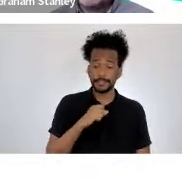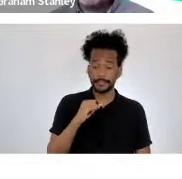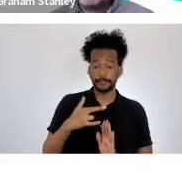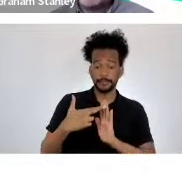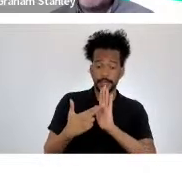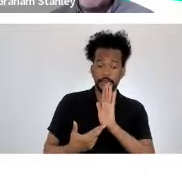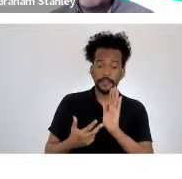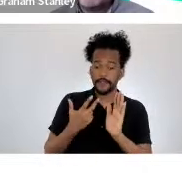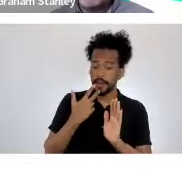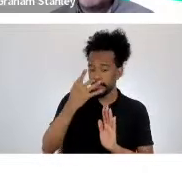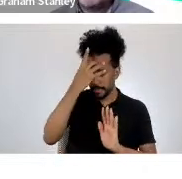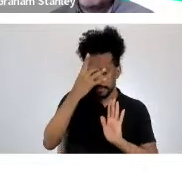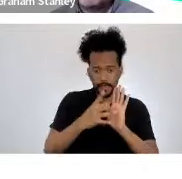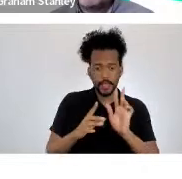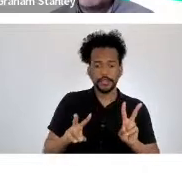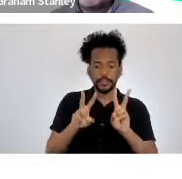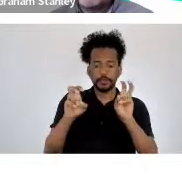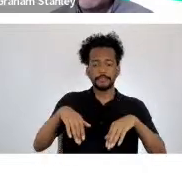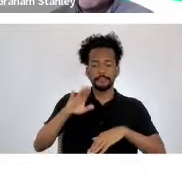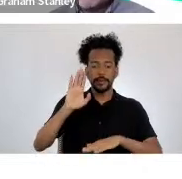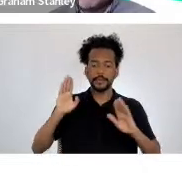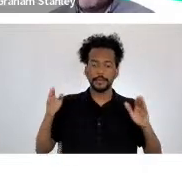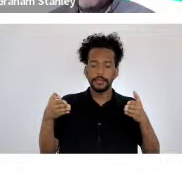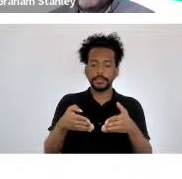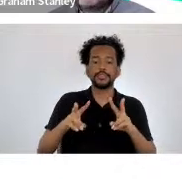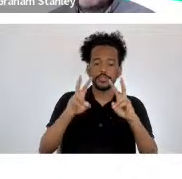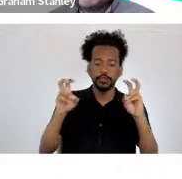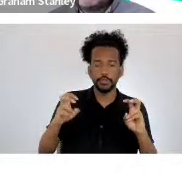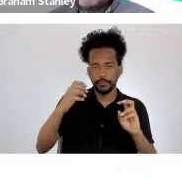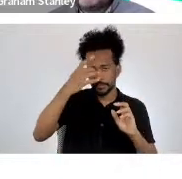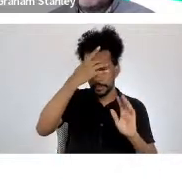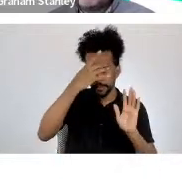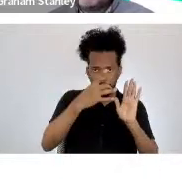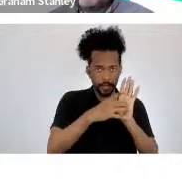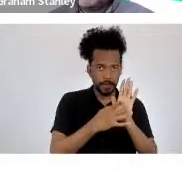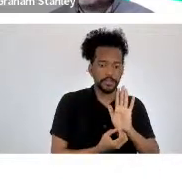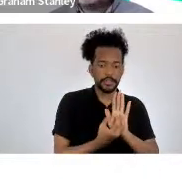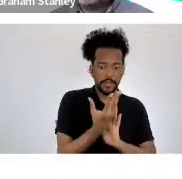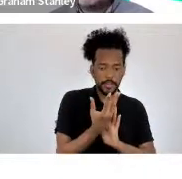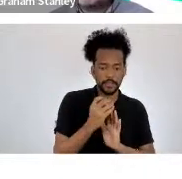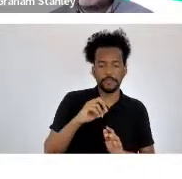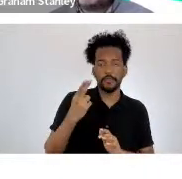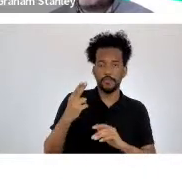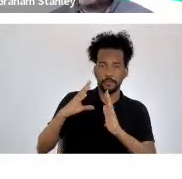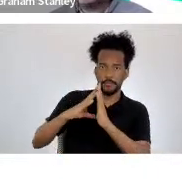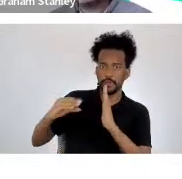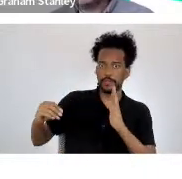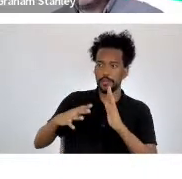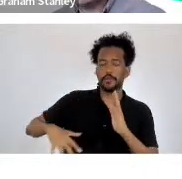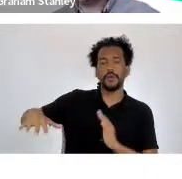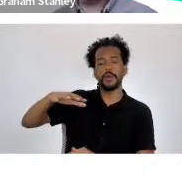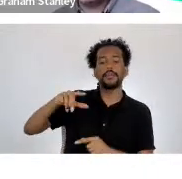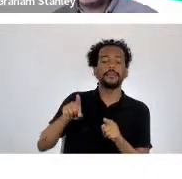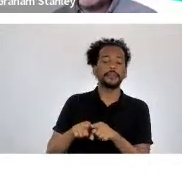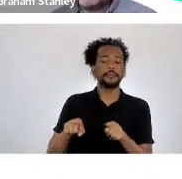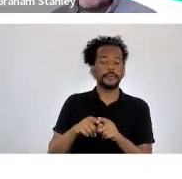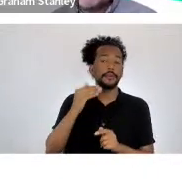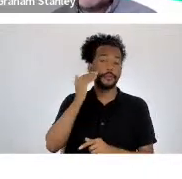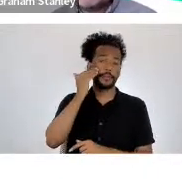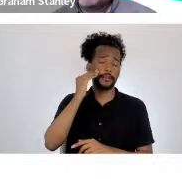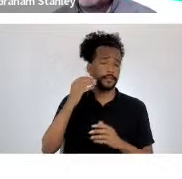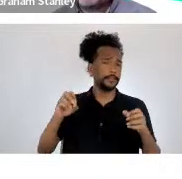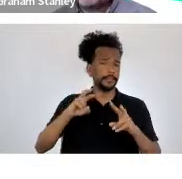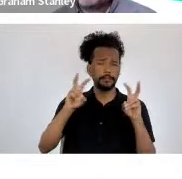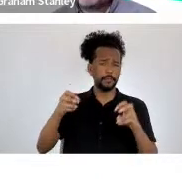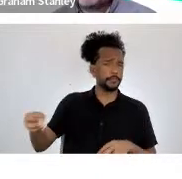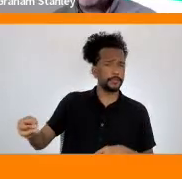as generative AI or large language models. And we also find the need for more nuanced definitions of AI, which we'll talk about